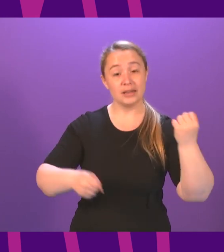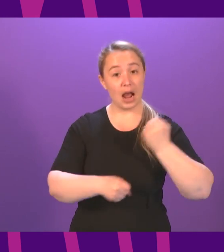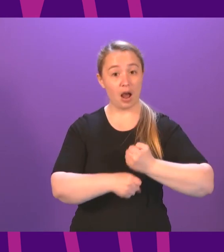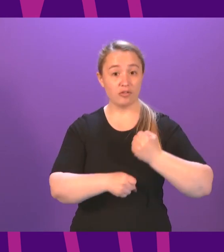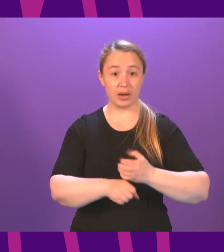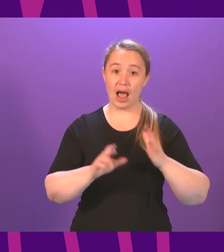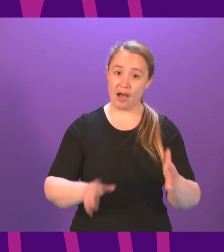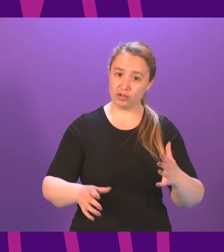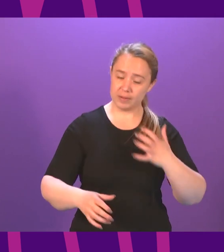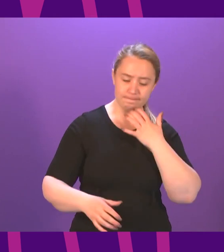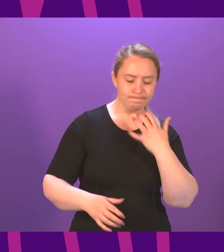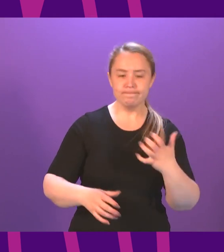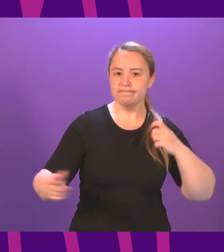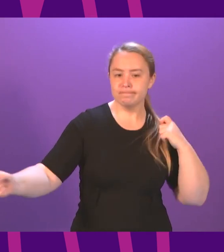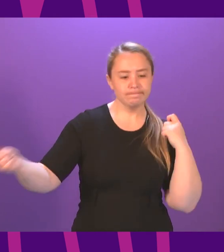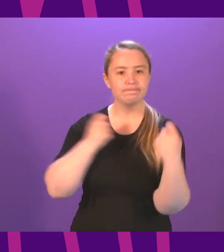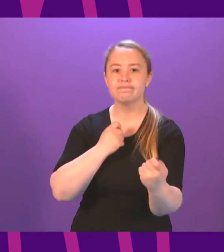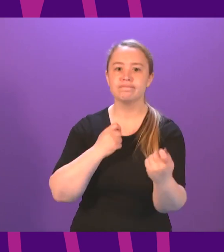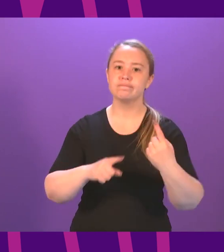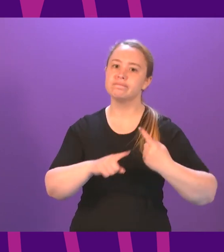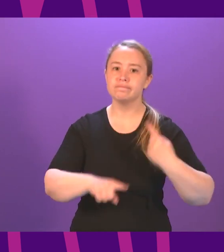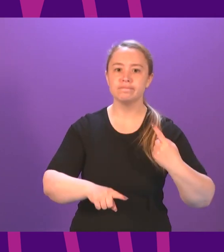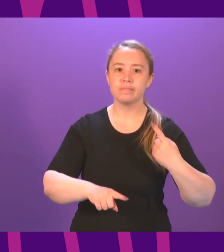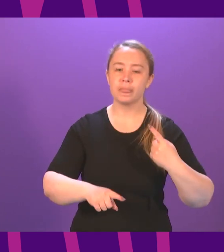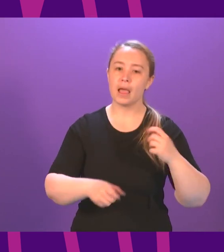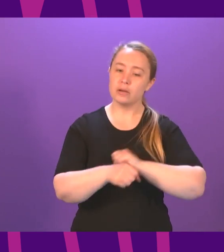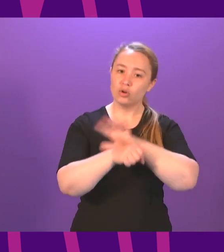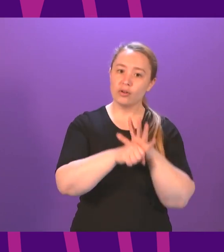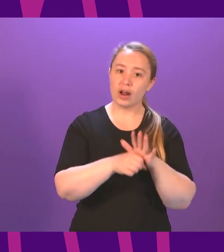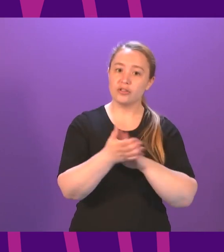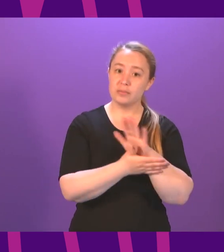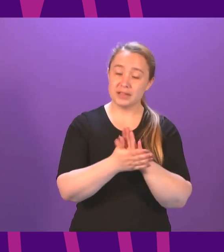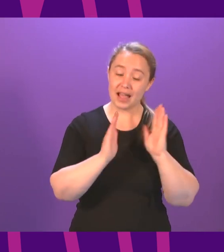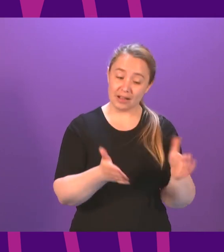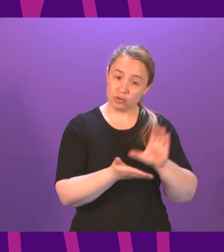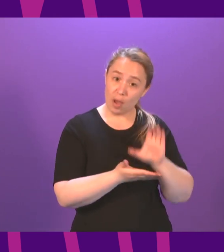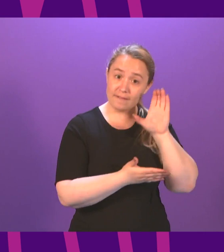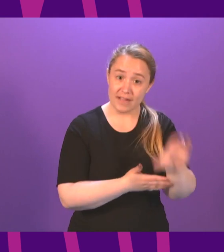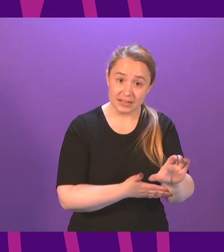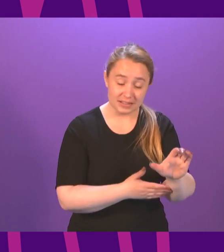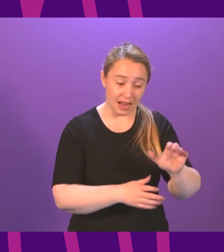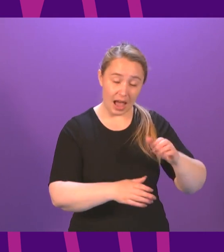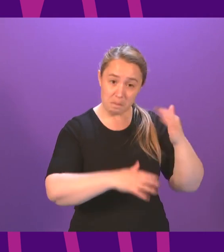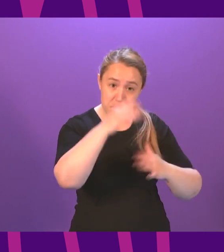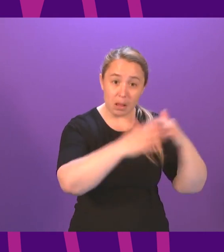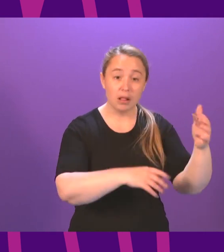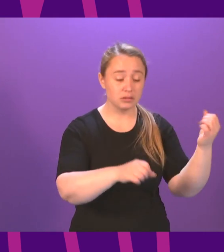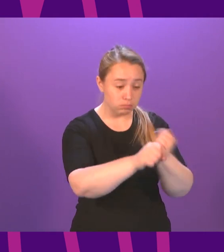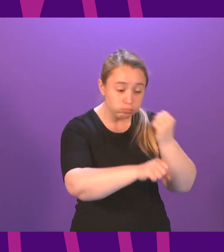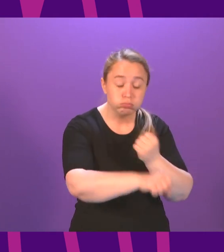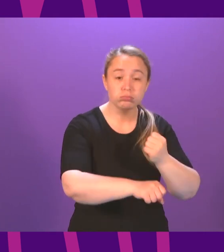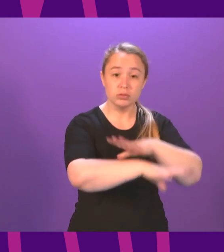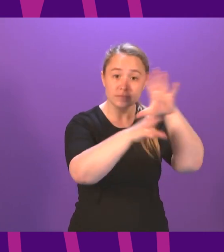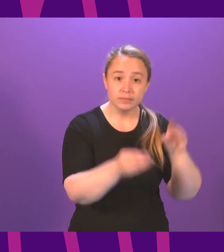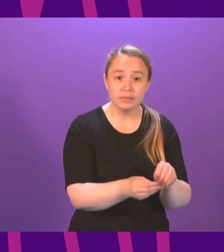bold, transformative action. The pandemic requires a commitment to investment and rebuilding. The majority